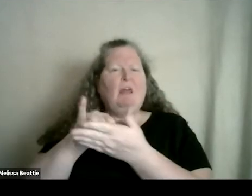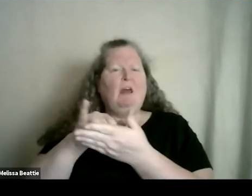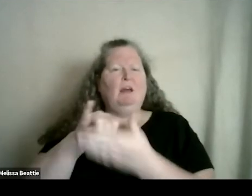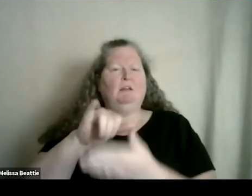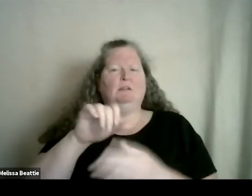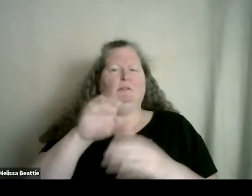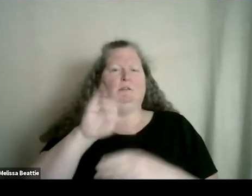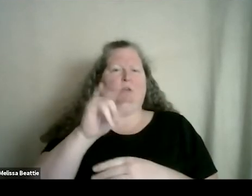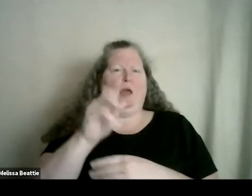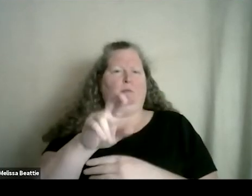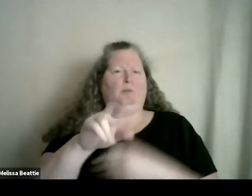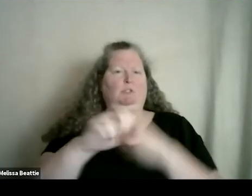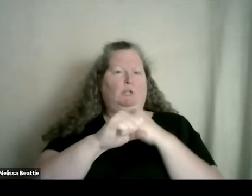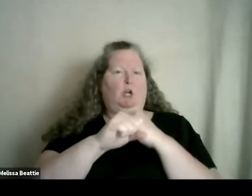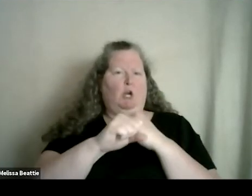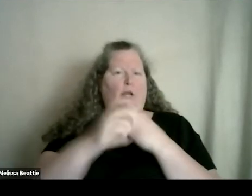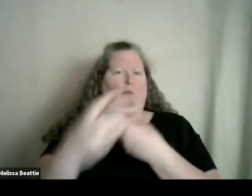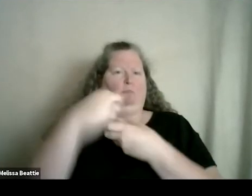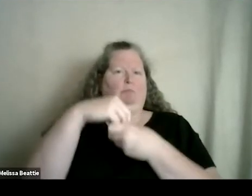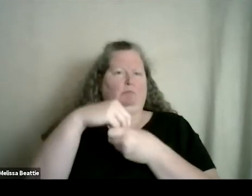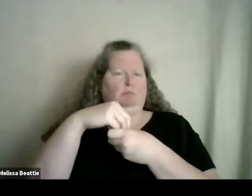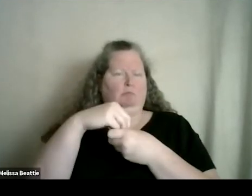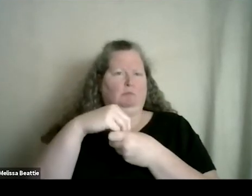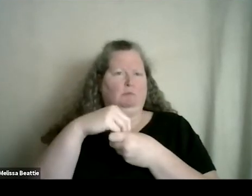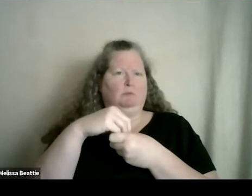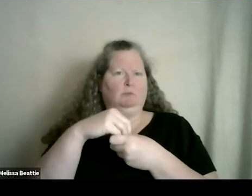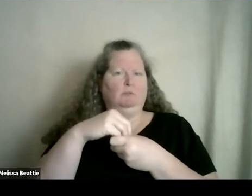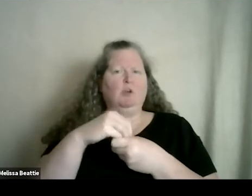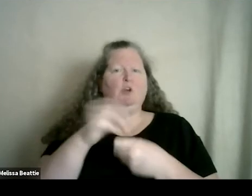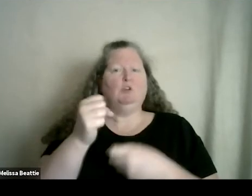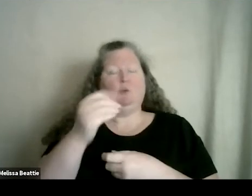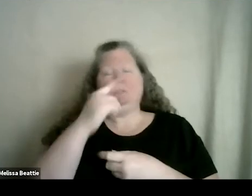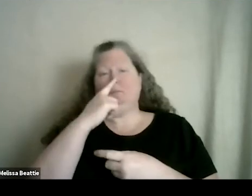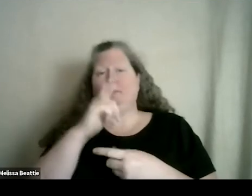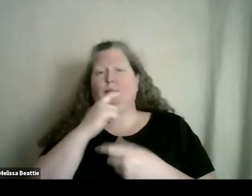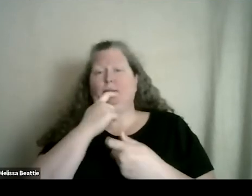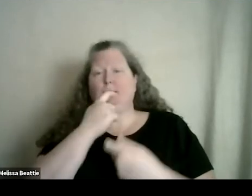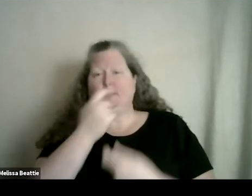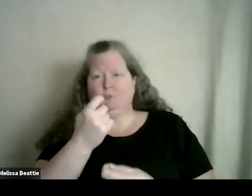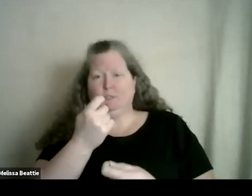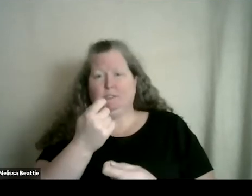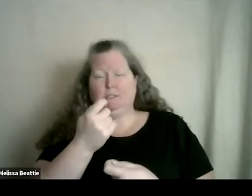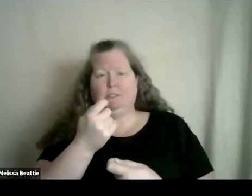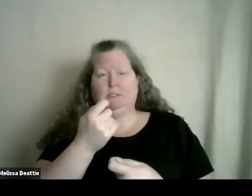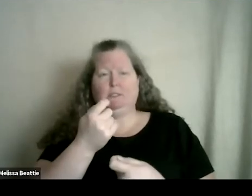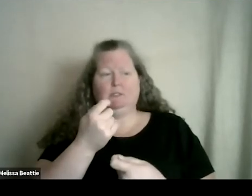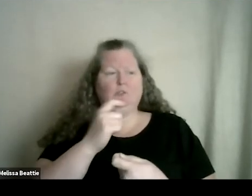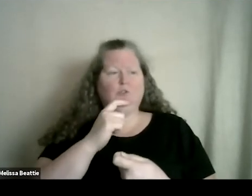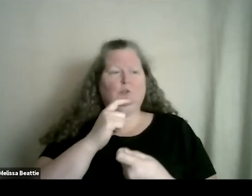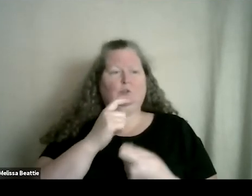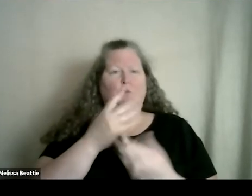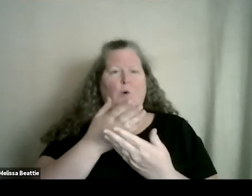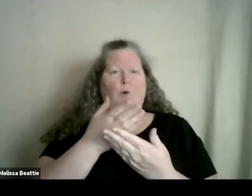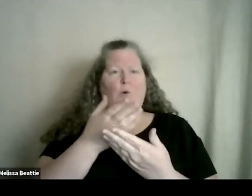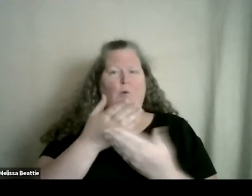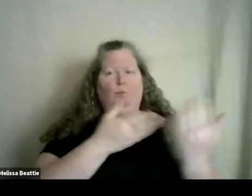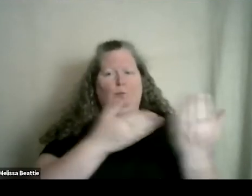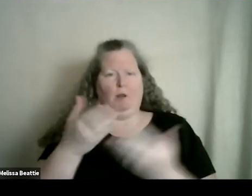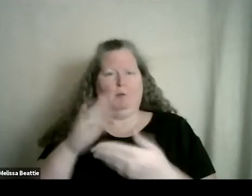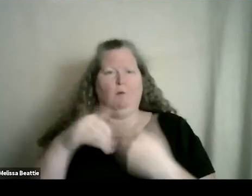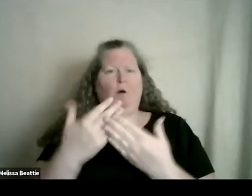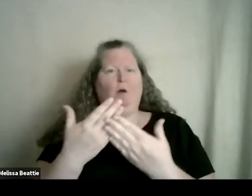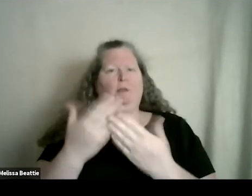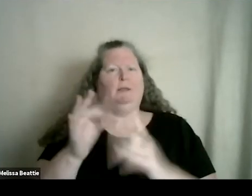tonight as well. So it's been interesting to bring all these unique